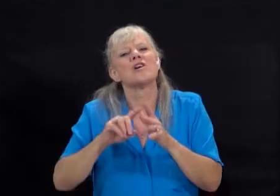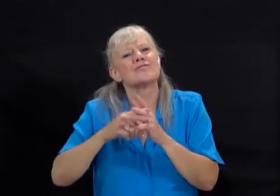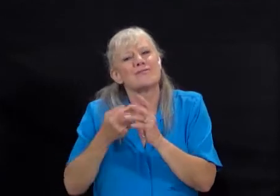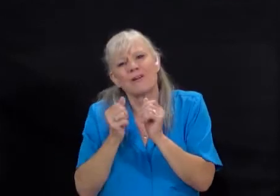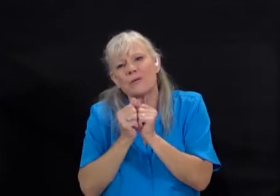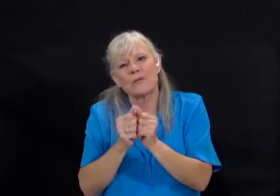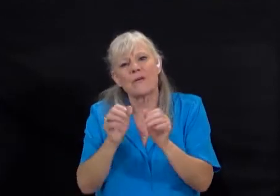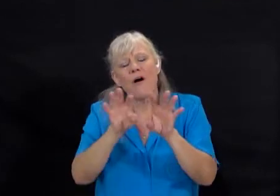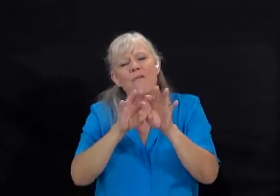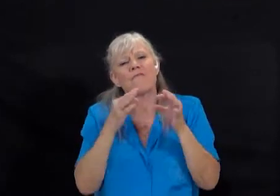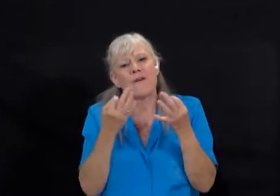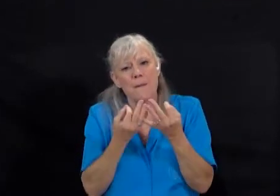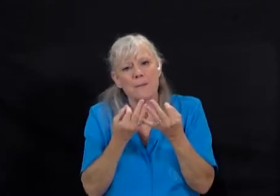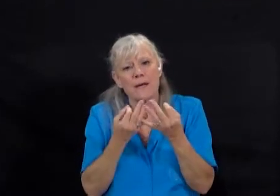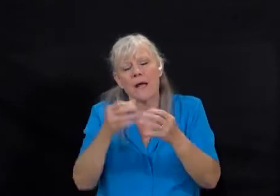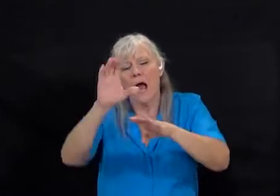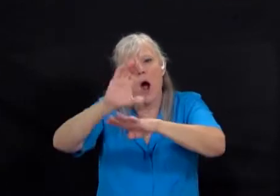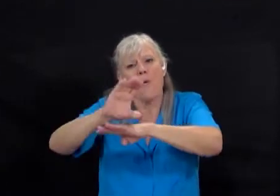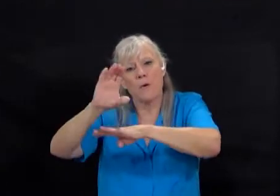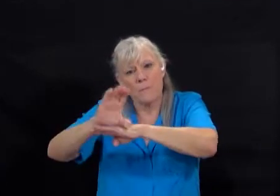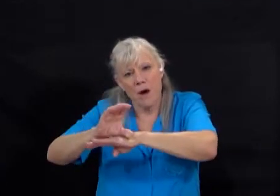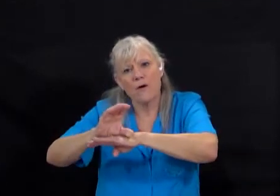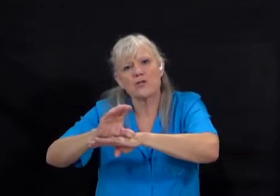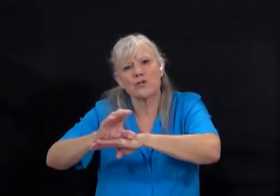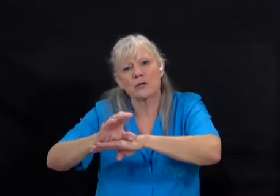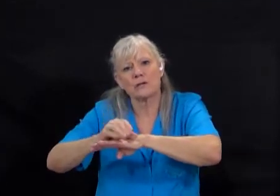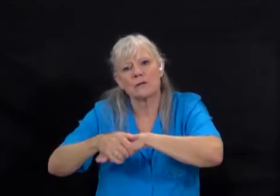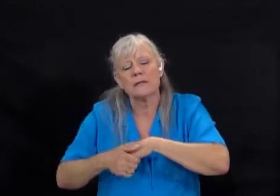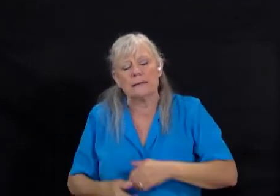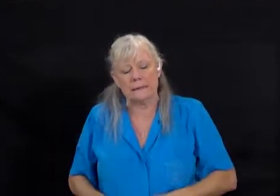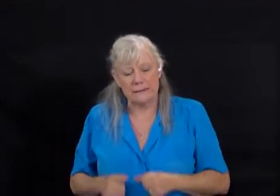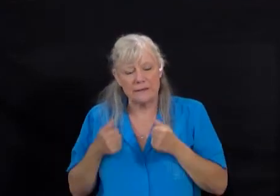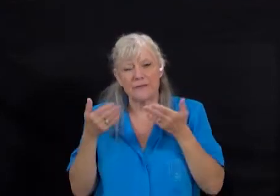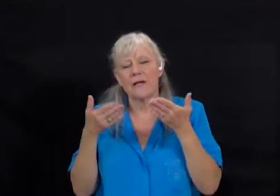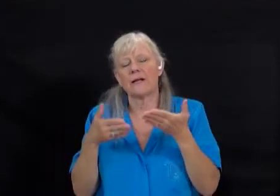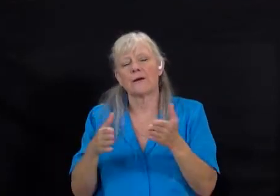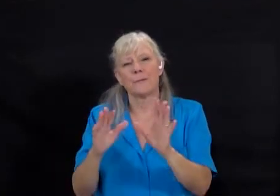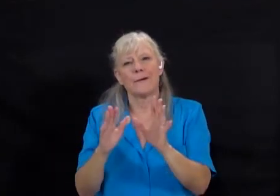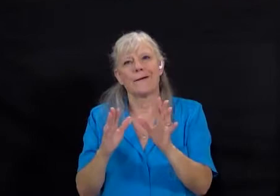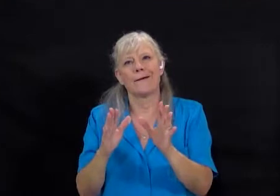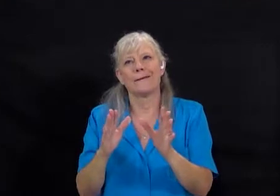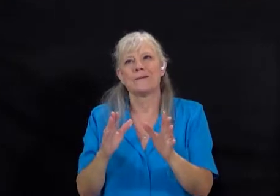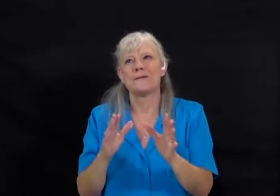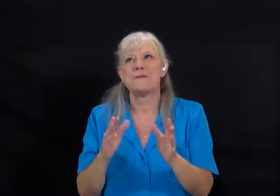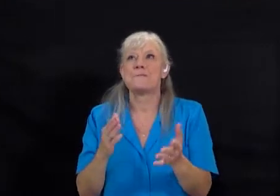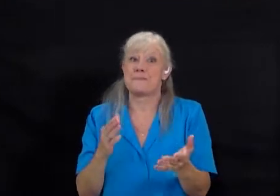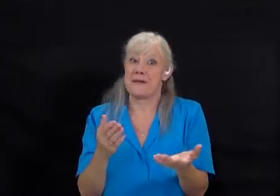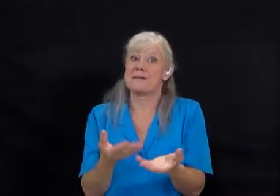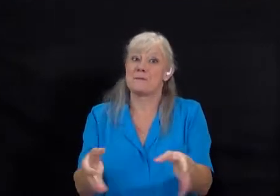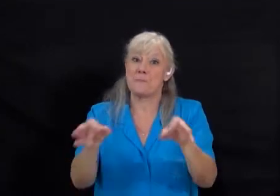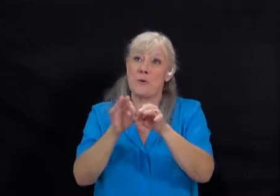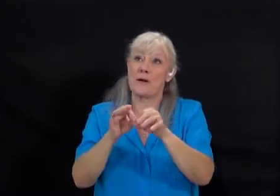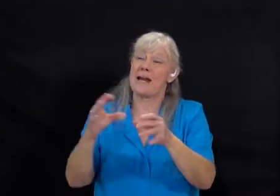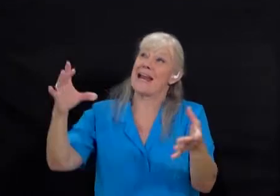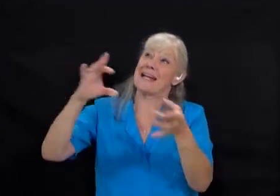family and our parish, living in a manner worthy of the call we have